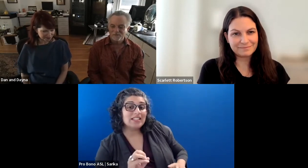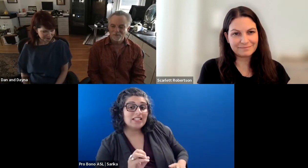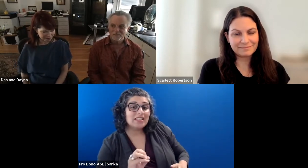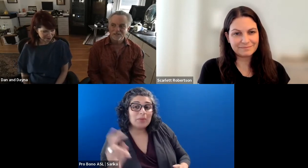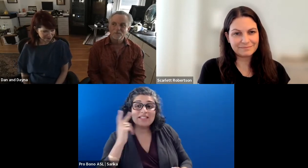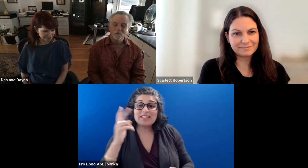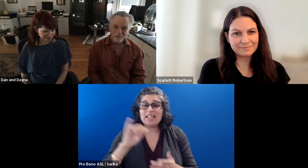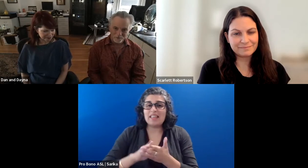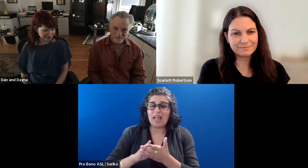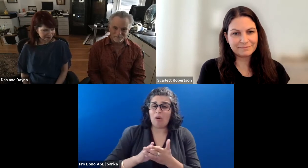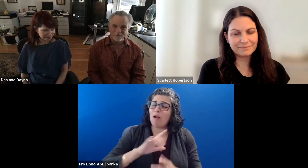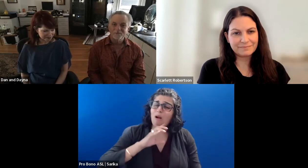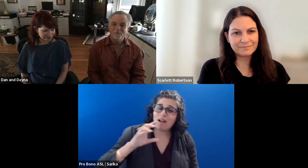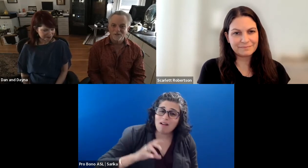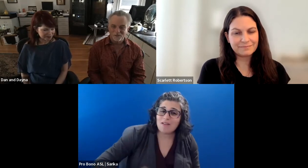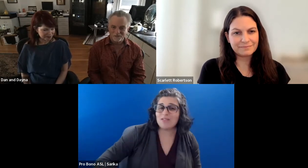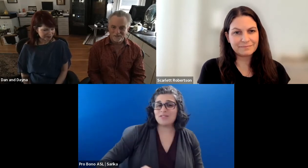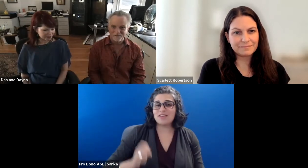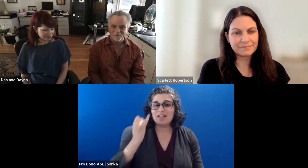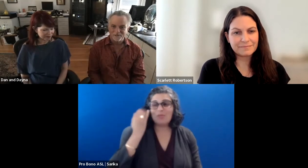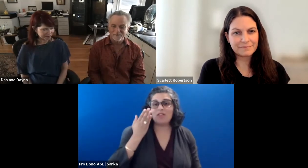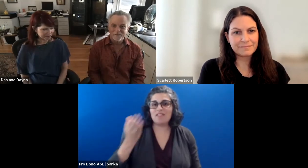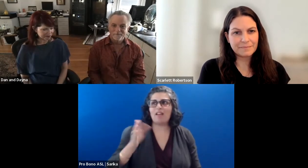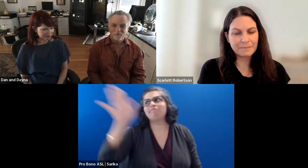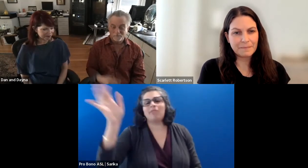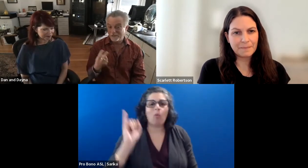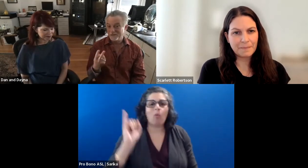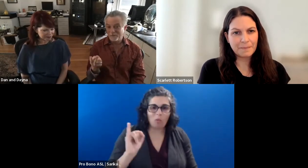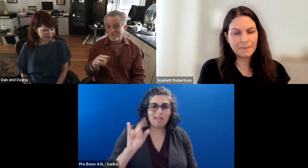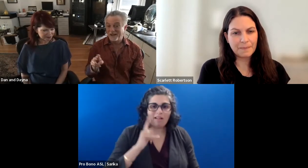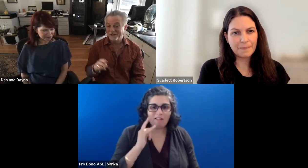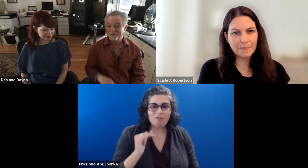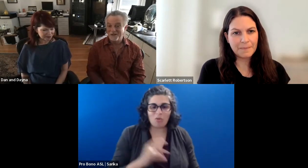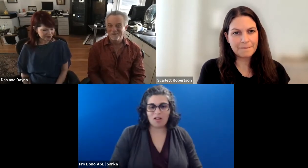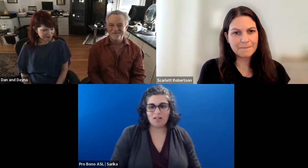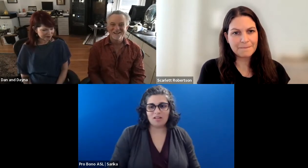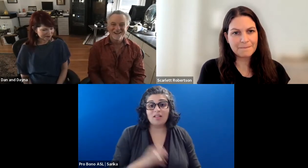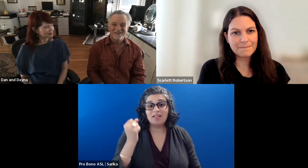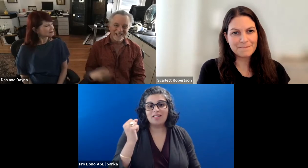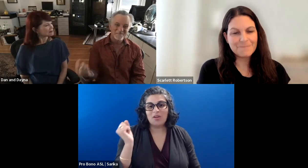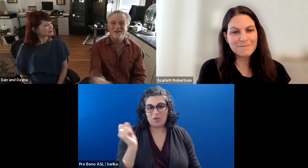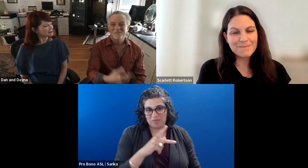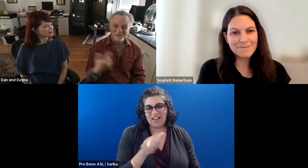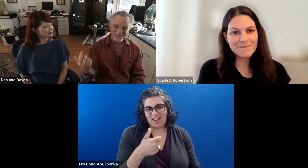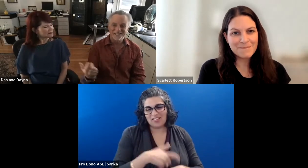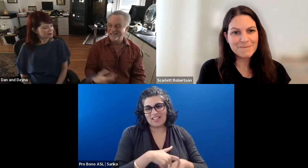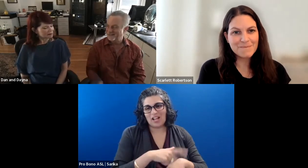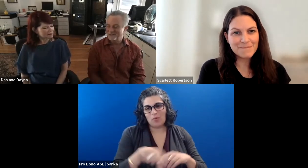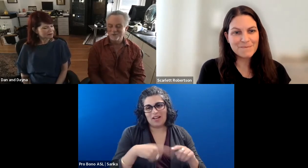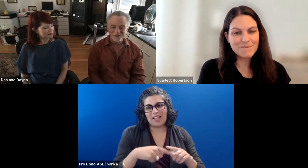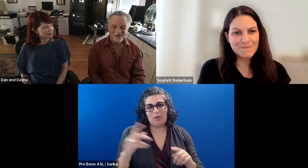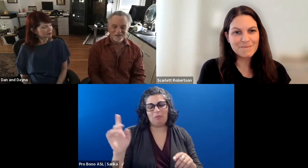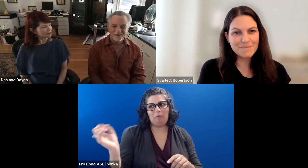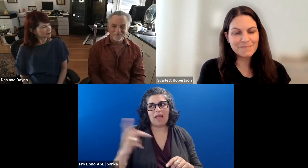those performances, and we were present for the ones in Oakland, California, because we went back another time when he came back through on the second leg